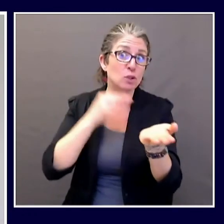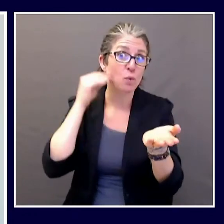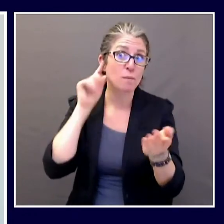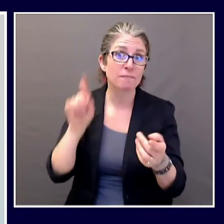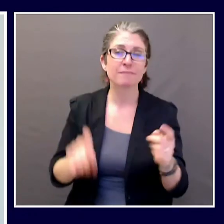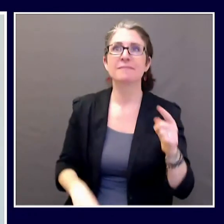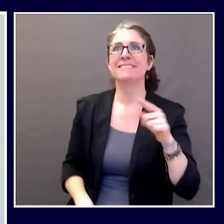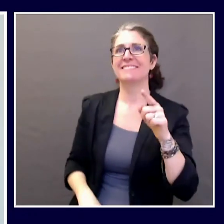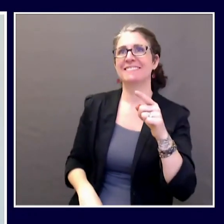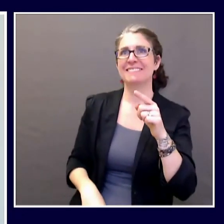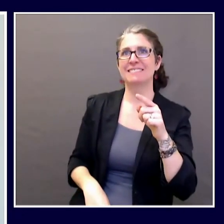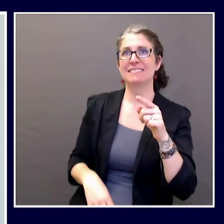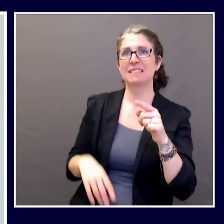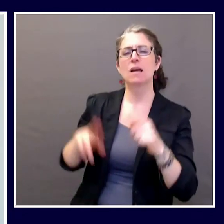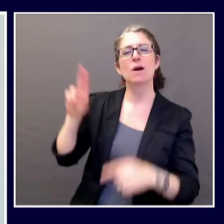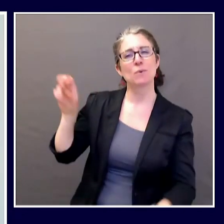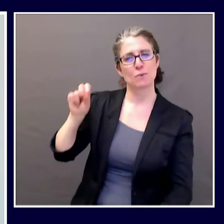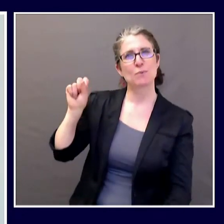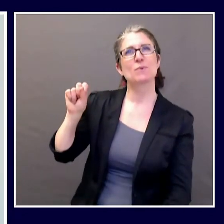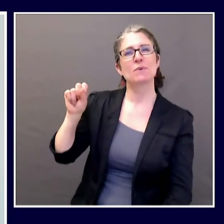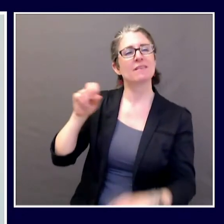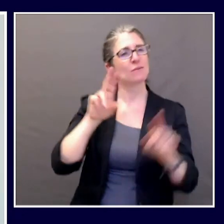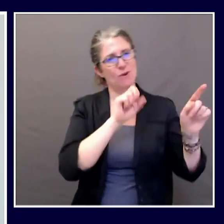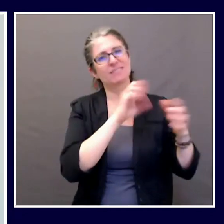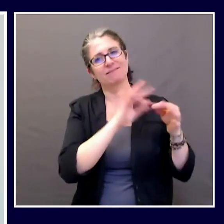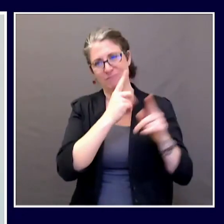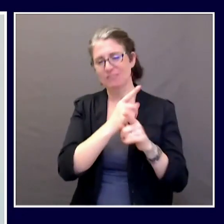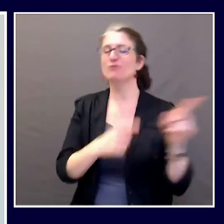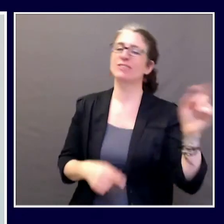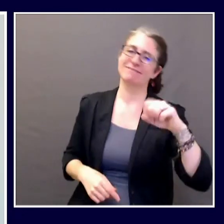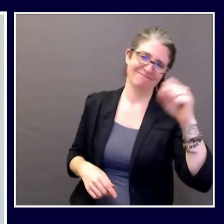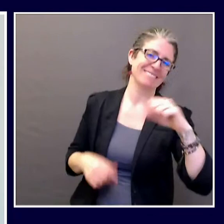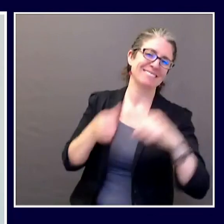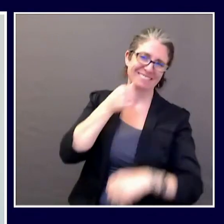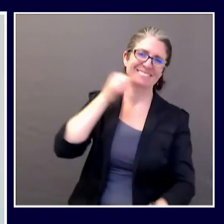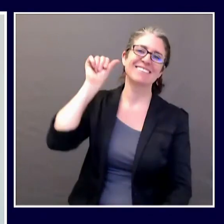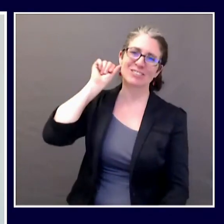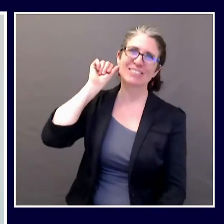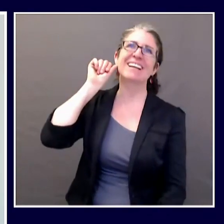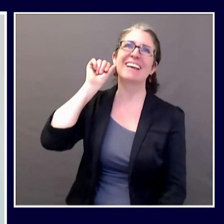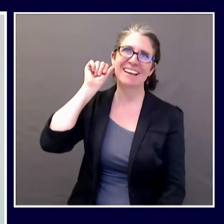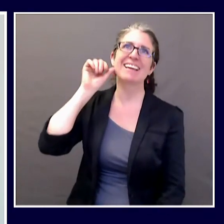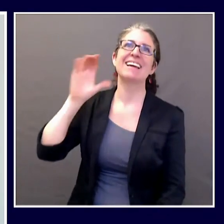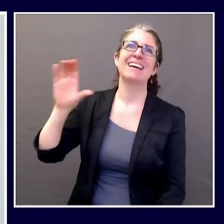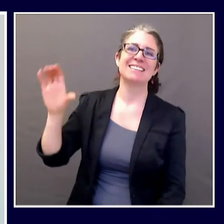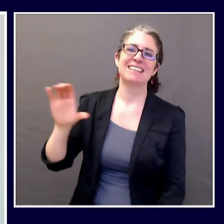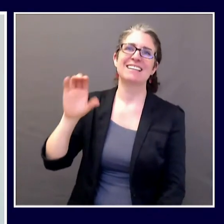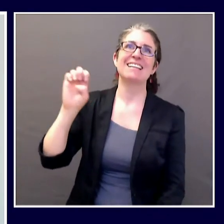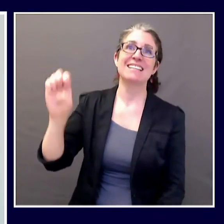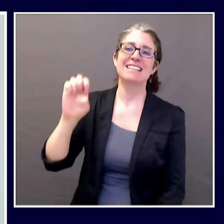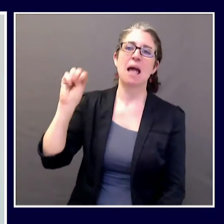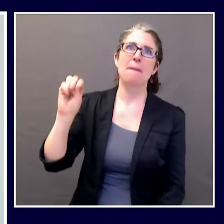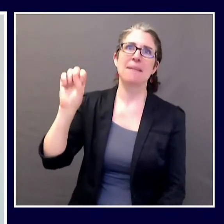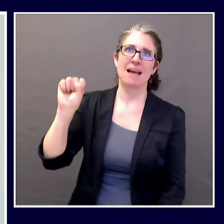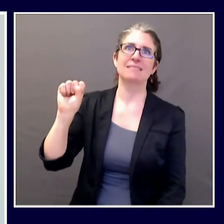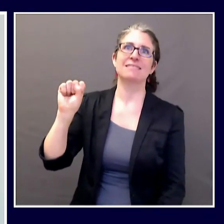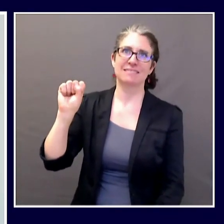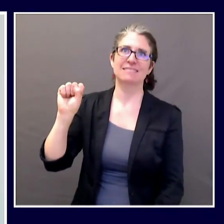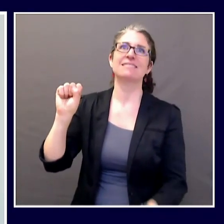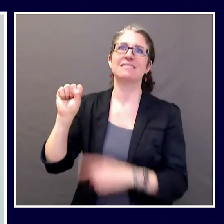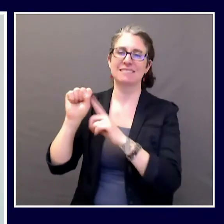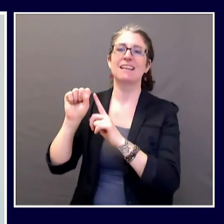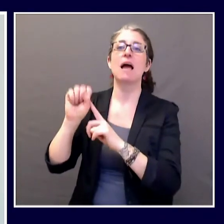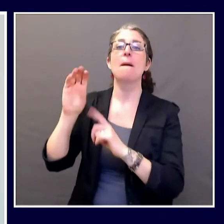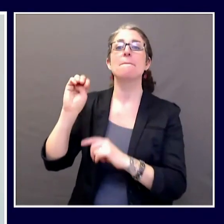Yes. Yesterday, the Centers for Medicare and Medicaid Services issued new guidance about visitation,